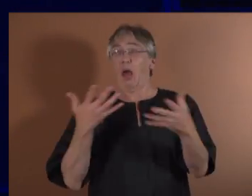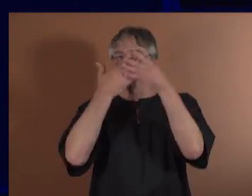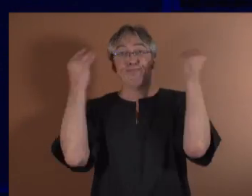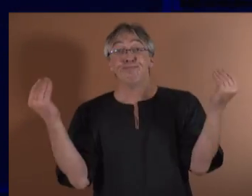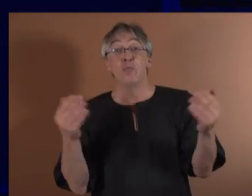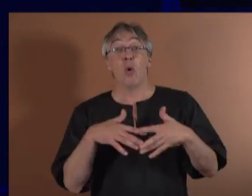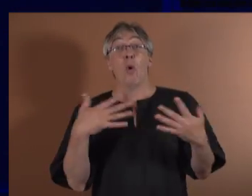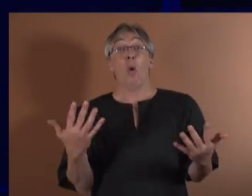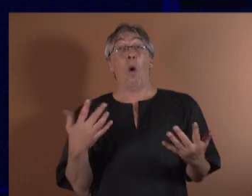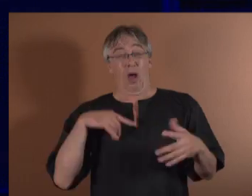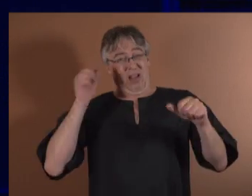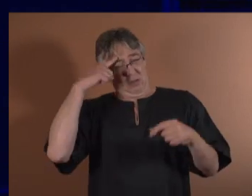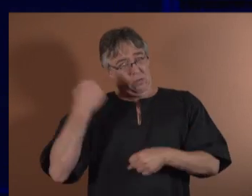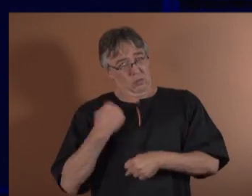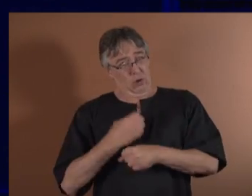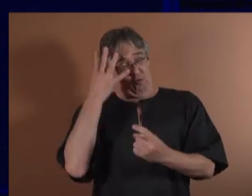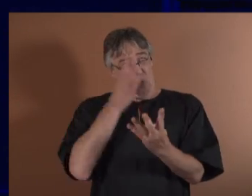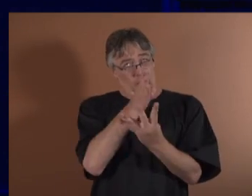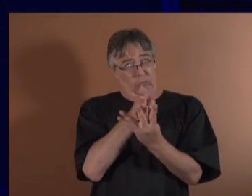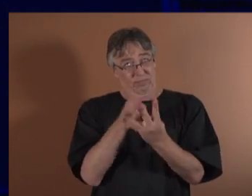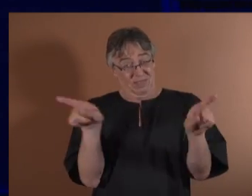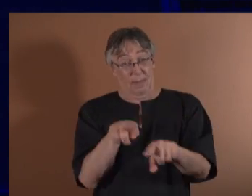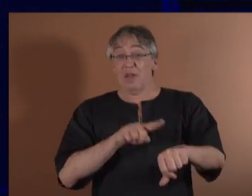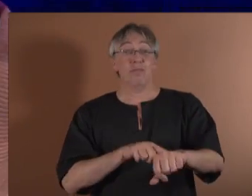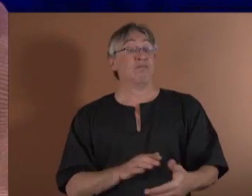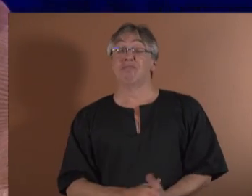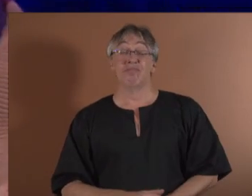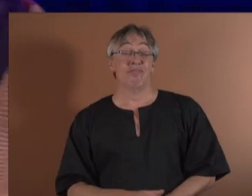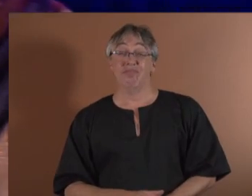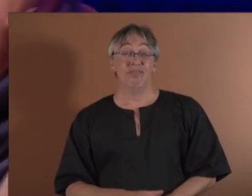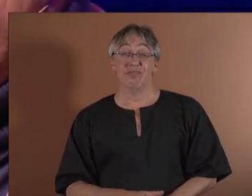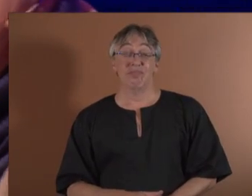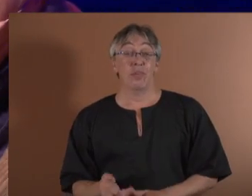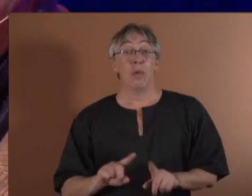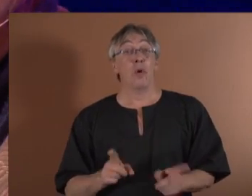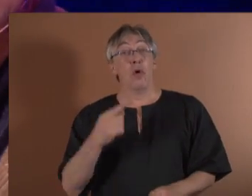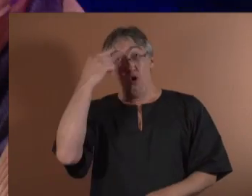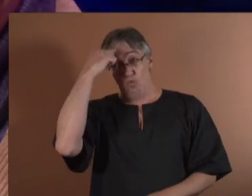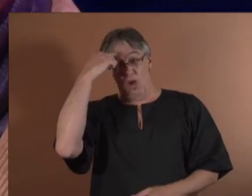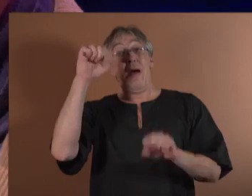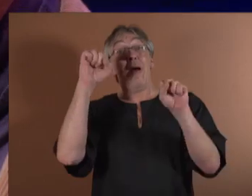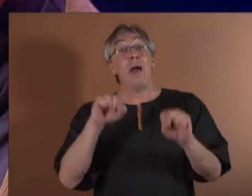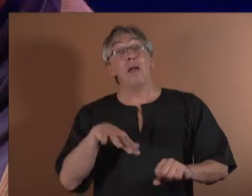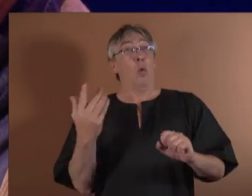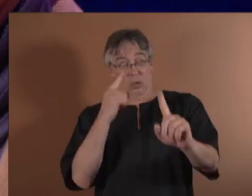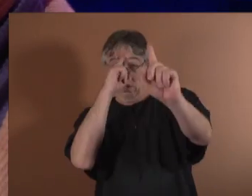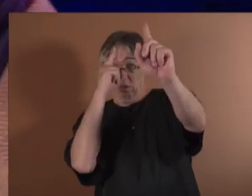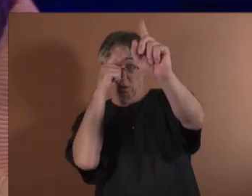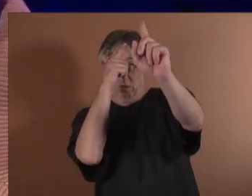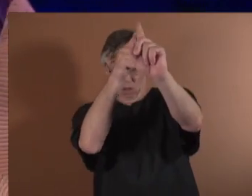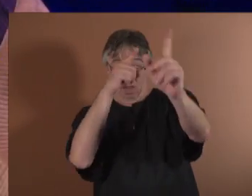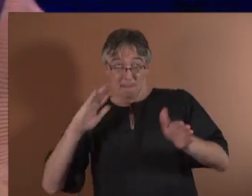some things your brain does brilliantly, automatically, can't help it. And one of them is plan. You're a planning